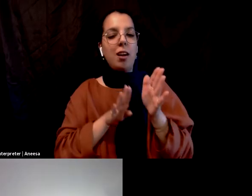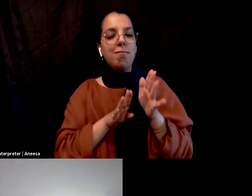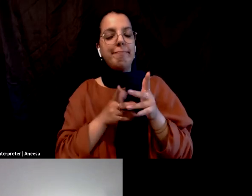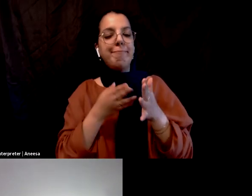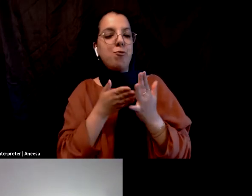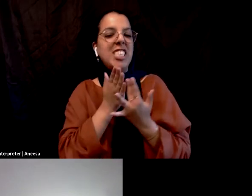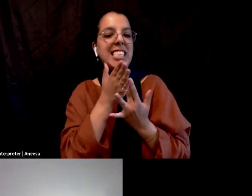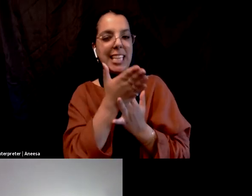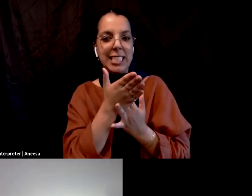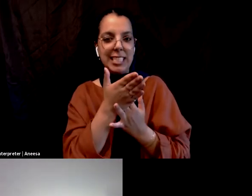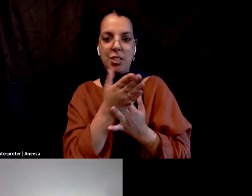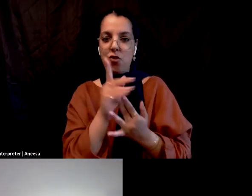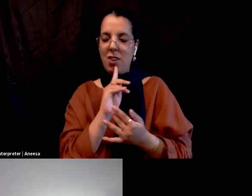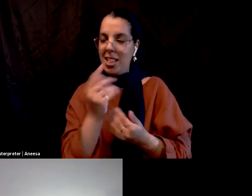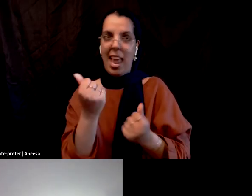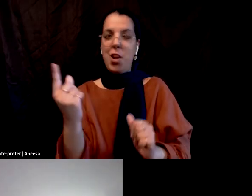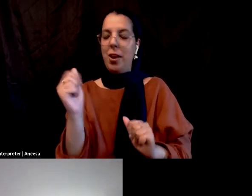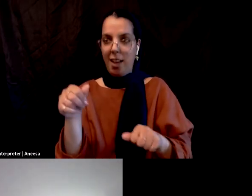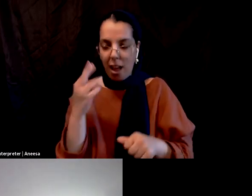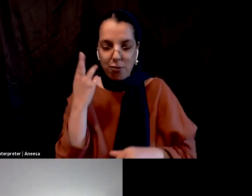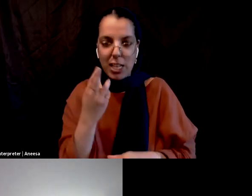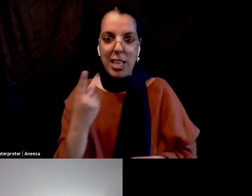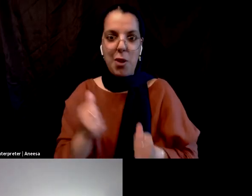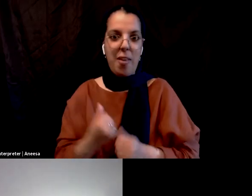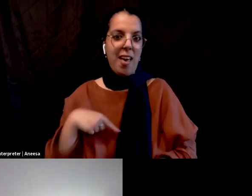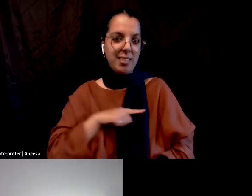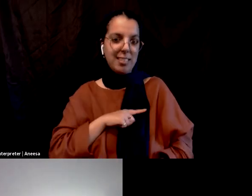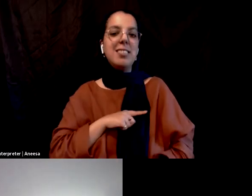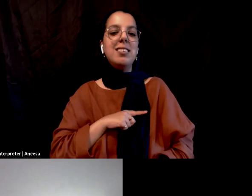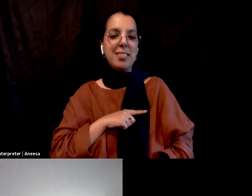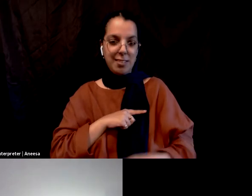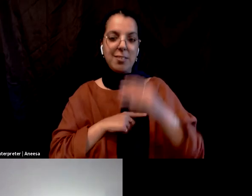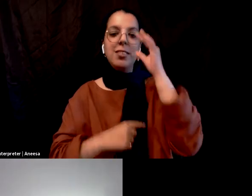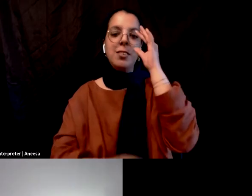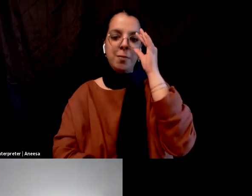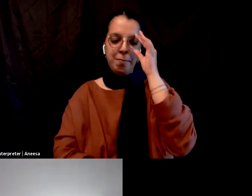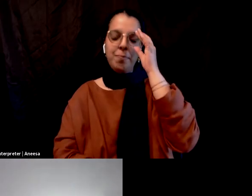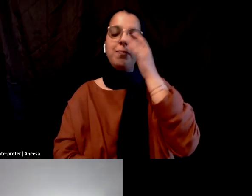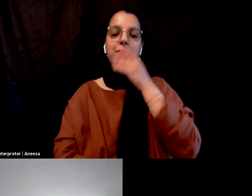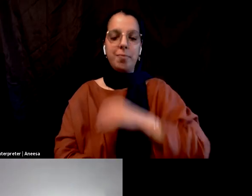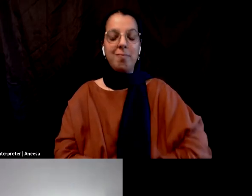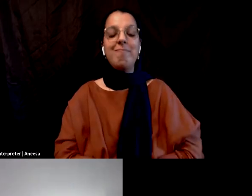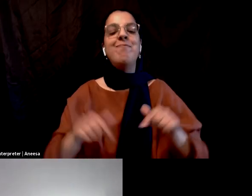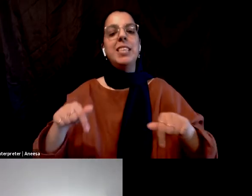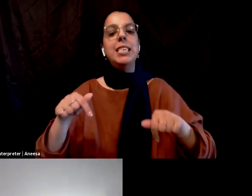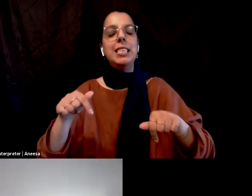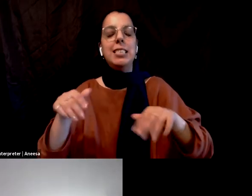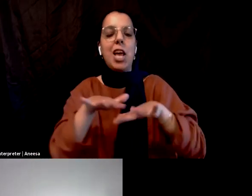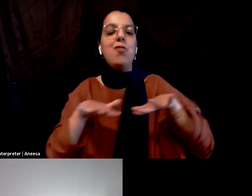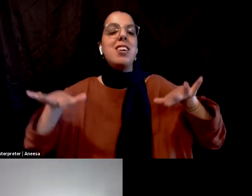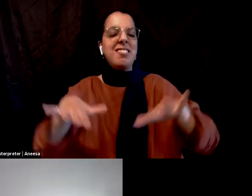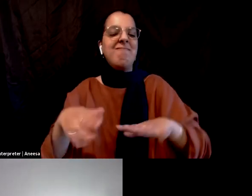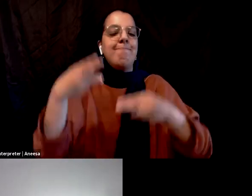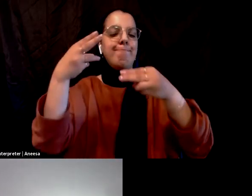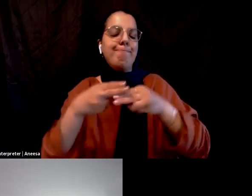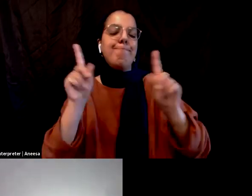that anyone could probably find in amongst First Nations country, as we call it, because it's about